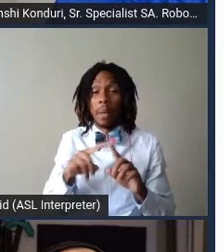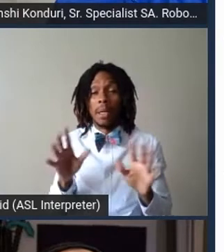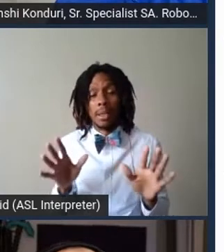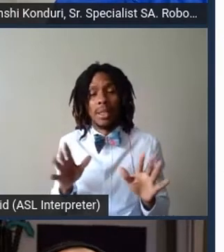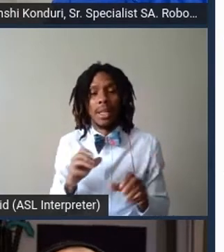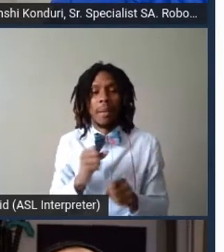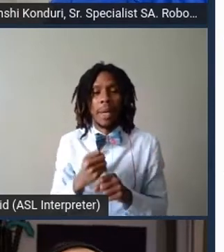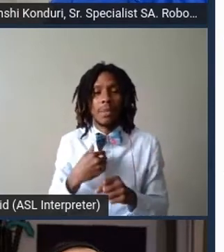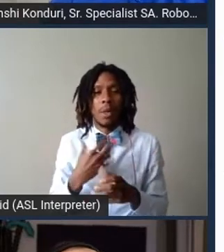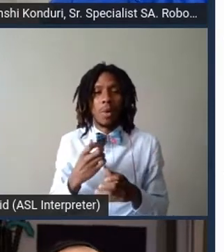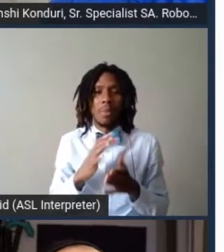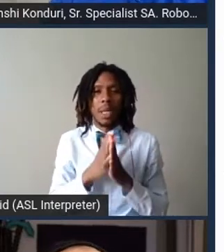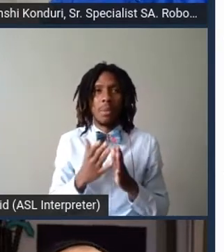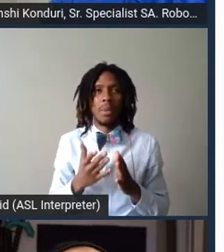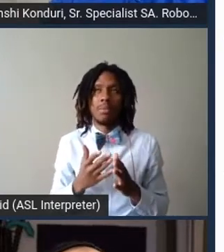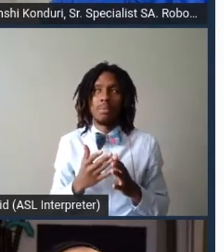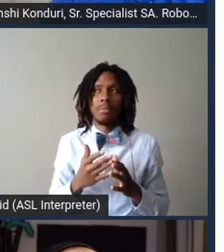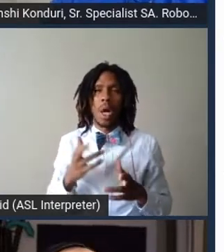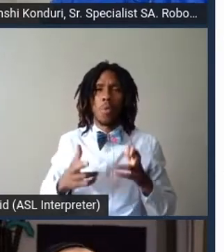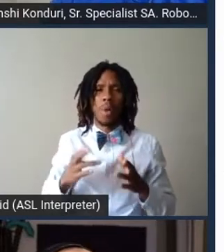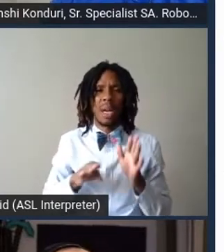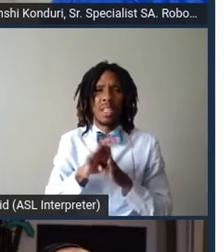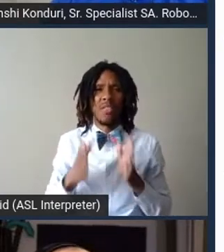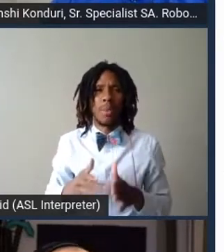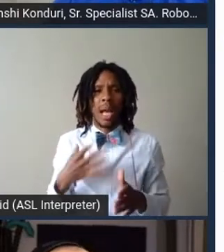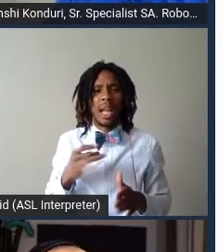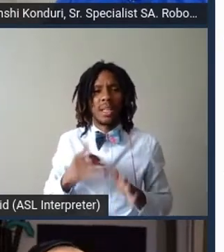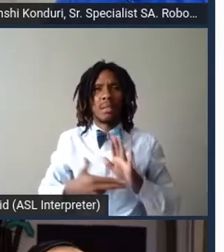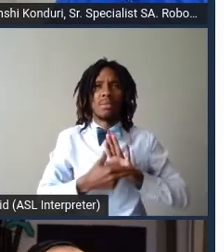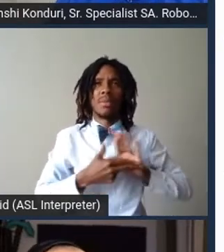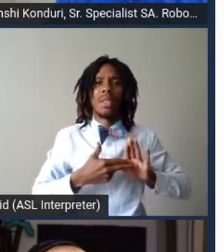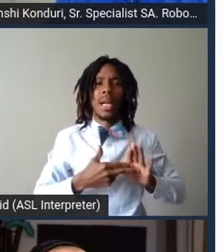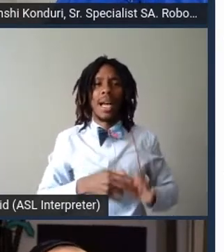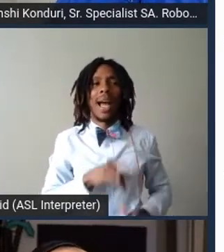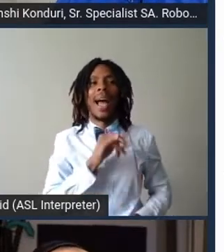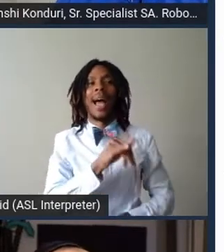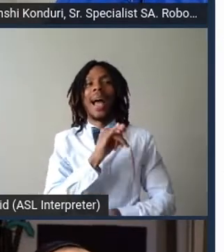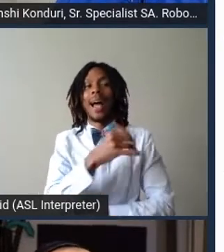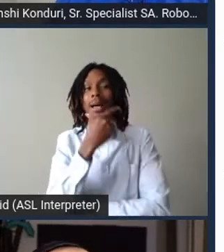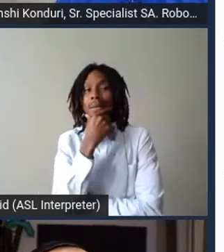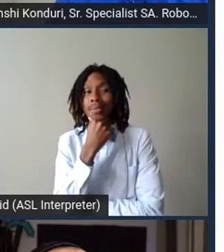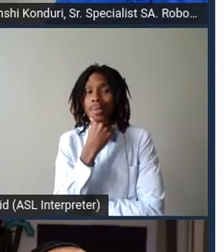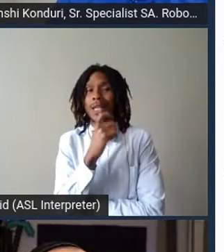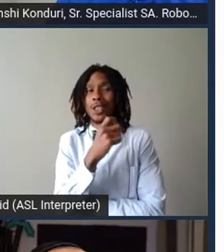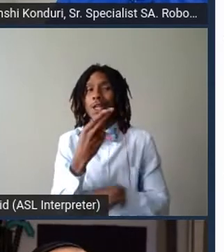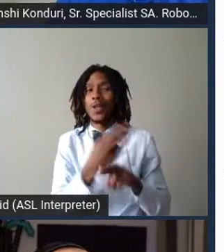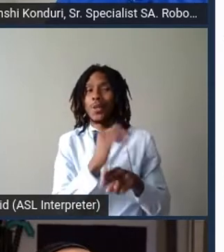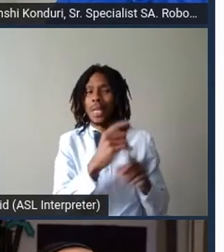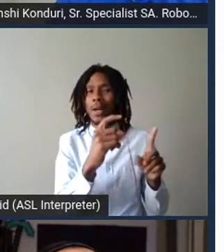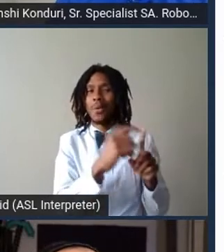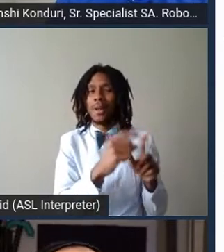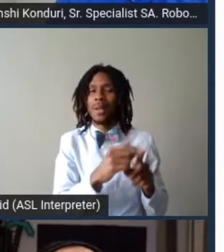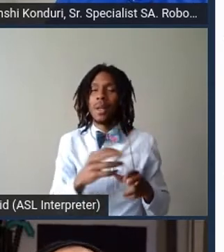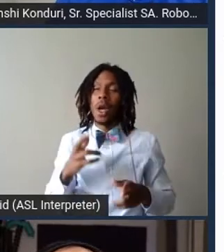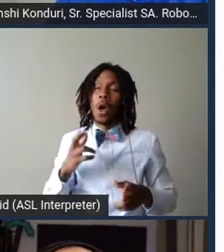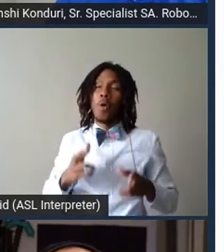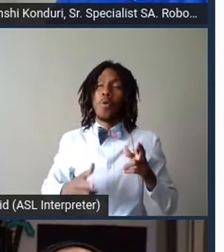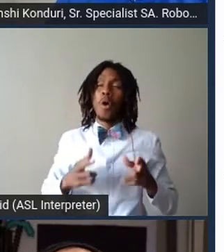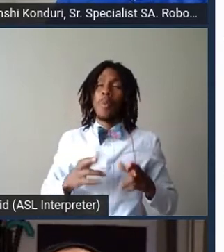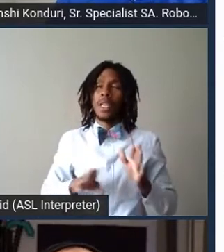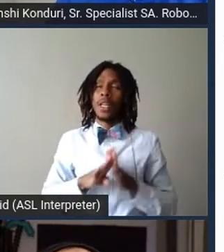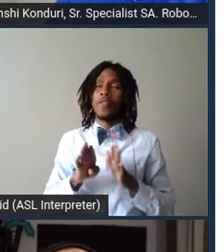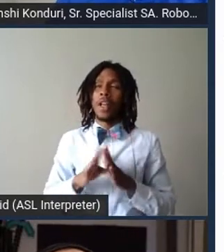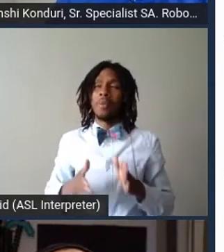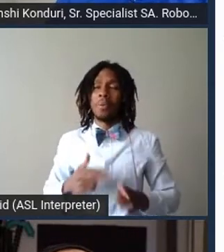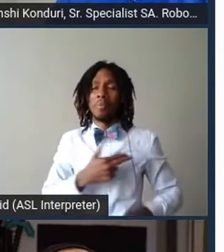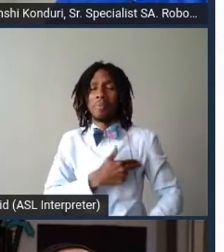kind of makes me want to be a robot developer in this case. I should use that better. That's a much better one. Robot developer. Yeah,